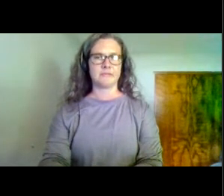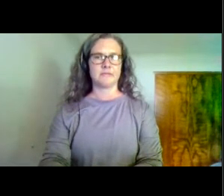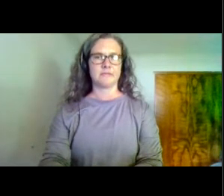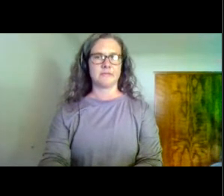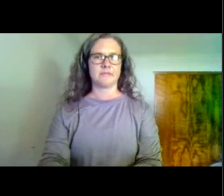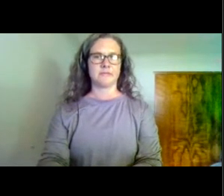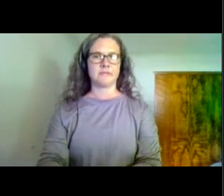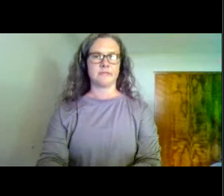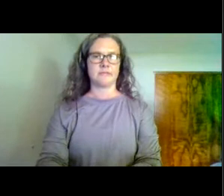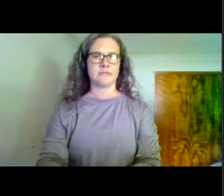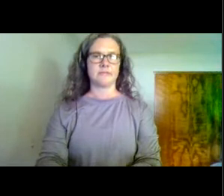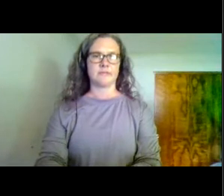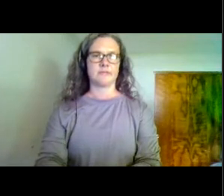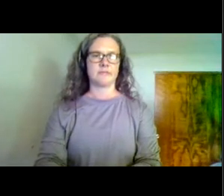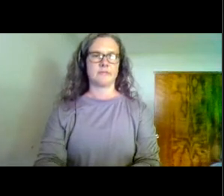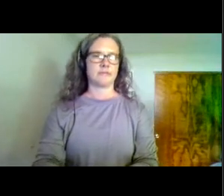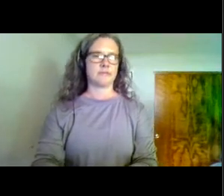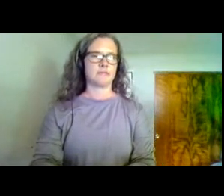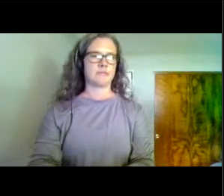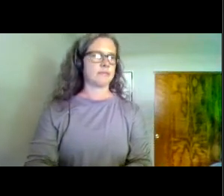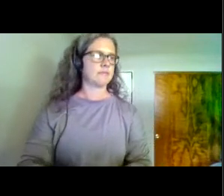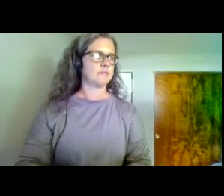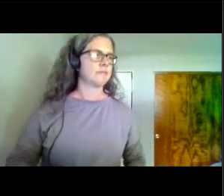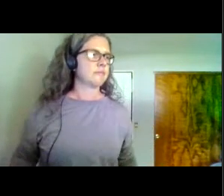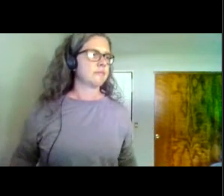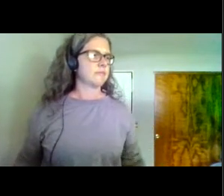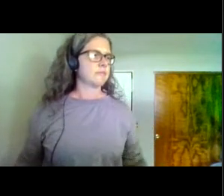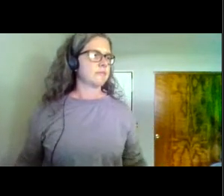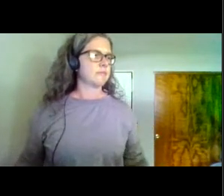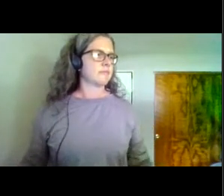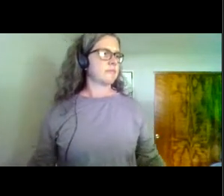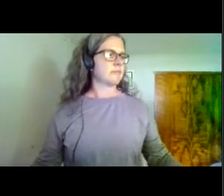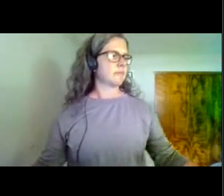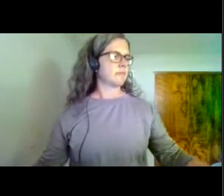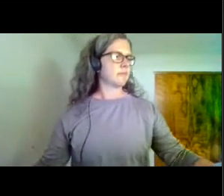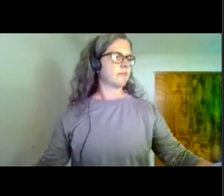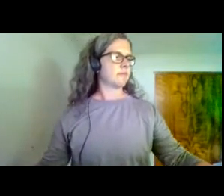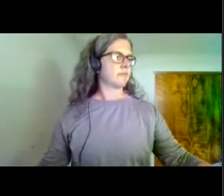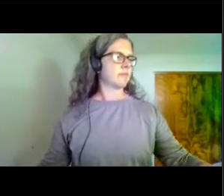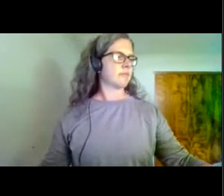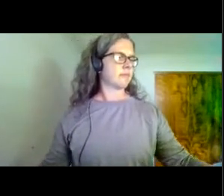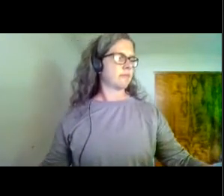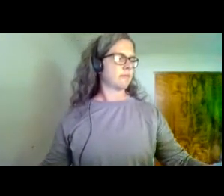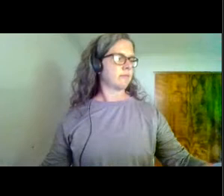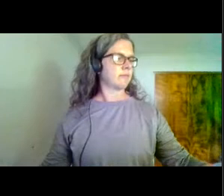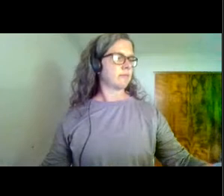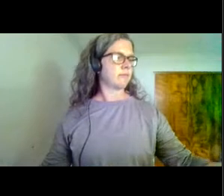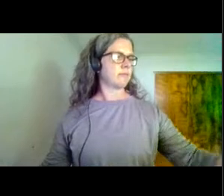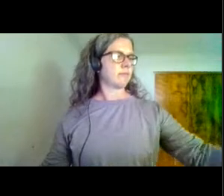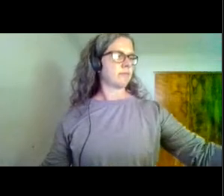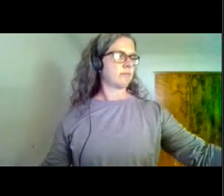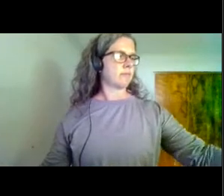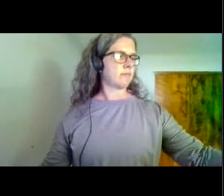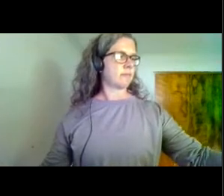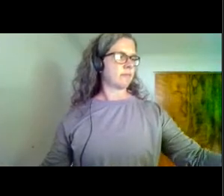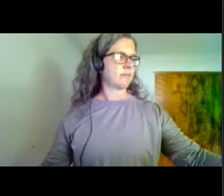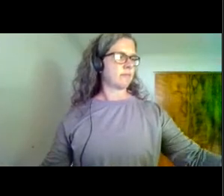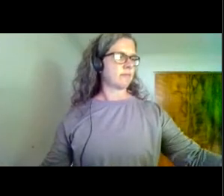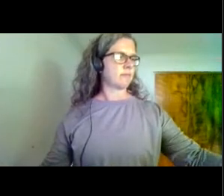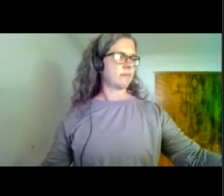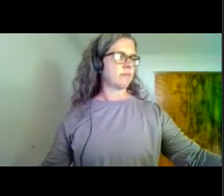back down in the city of Austin, where I worked kind of out of grad school for a couple years, kind of pondering, what are we going to